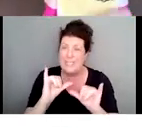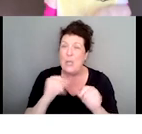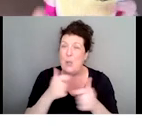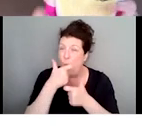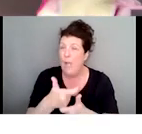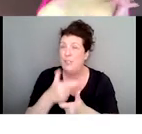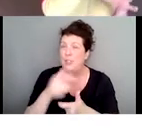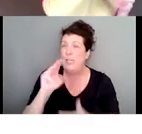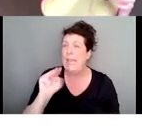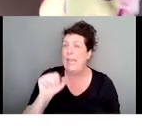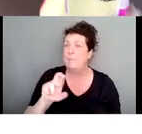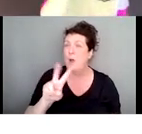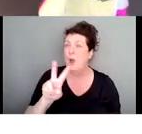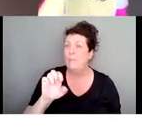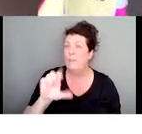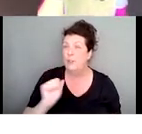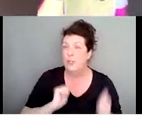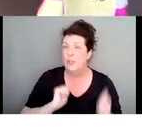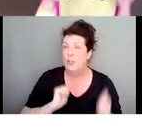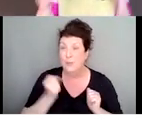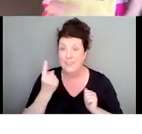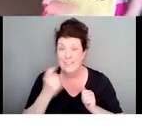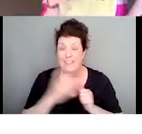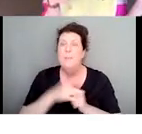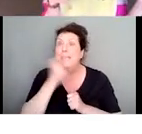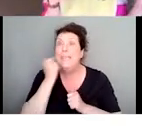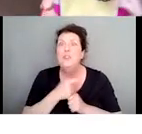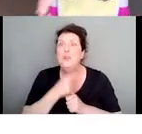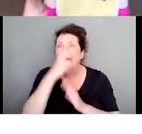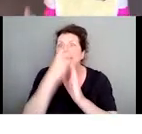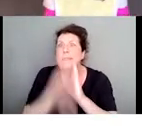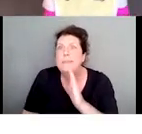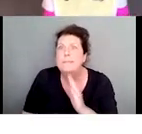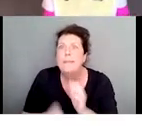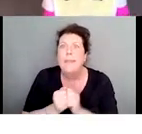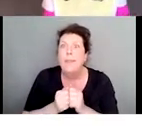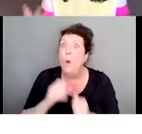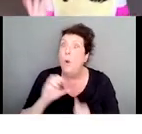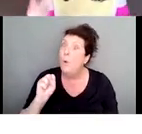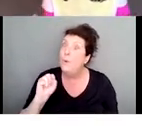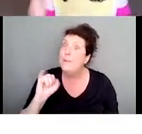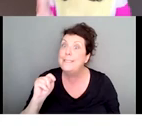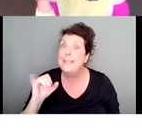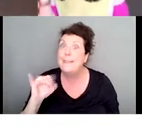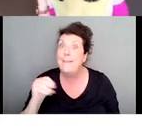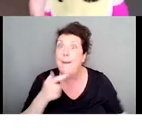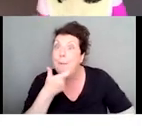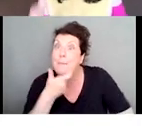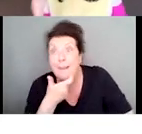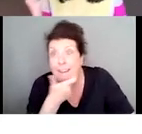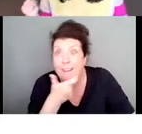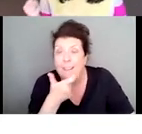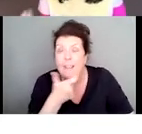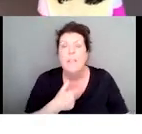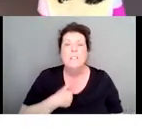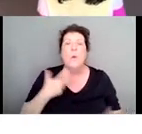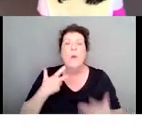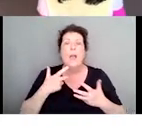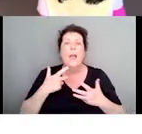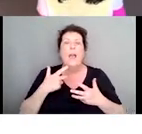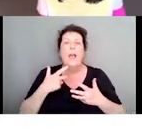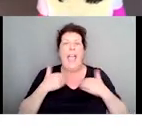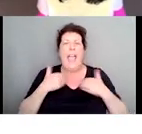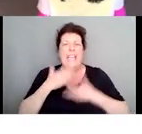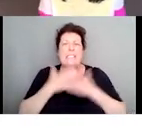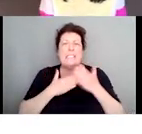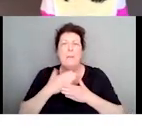a sitcom. And, and that, so there was, there was some calculus in my mind and I'm rarely like, Hey, I knew it all along, but this was one thing that